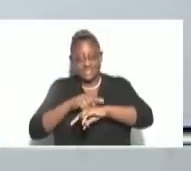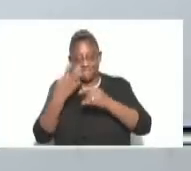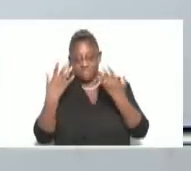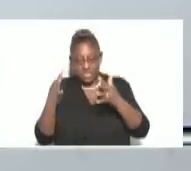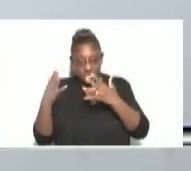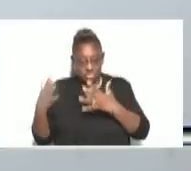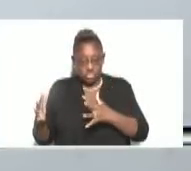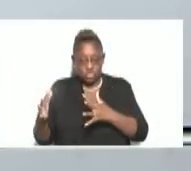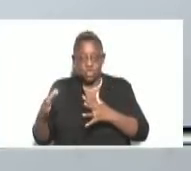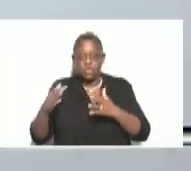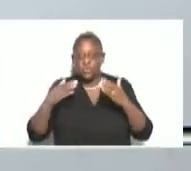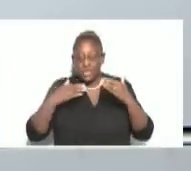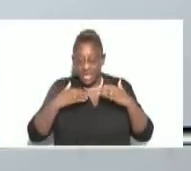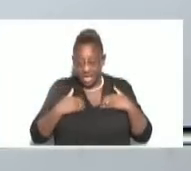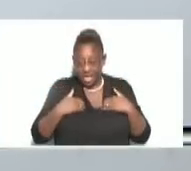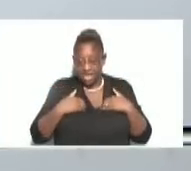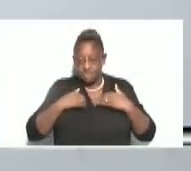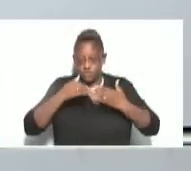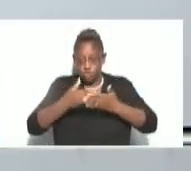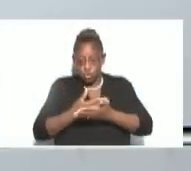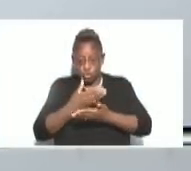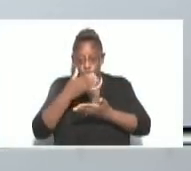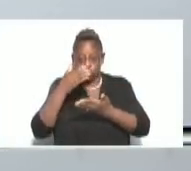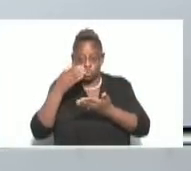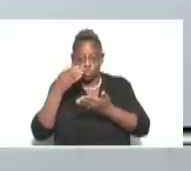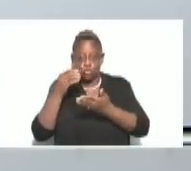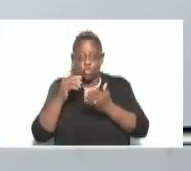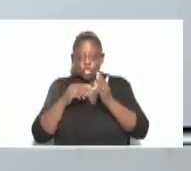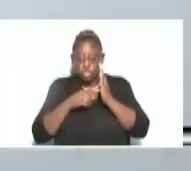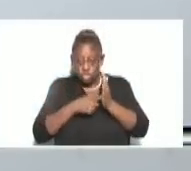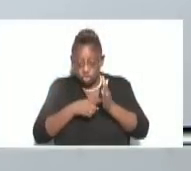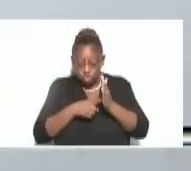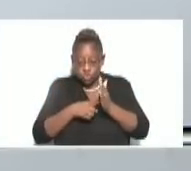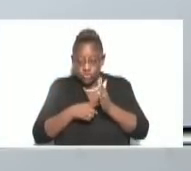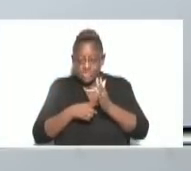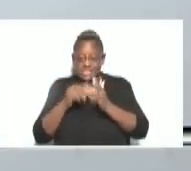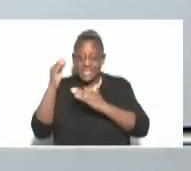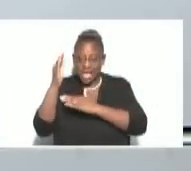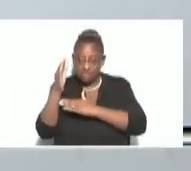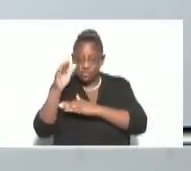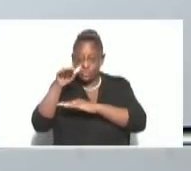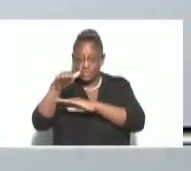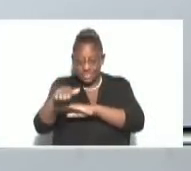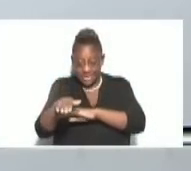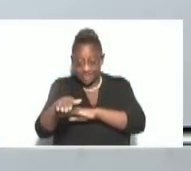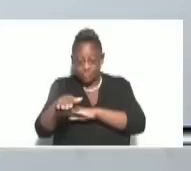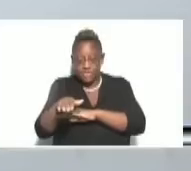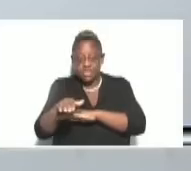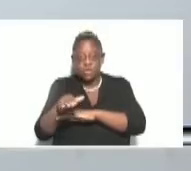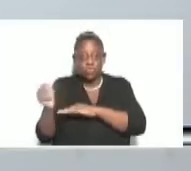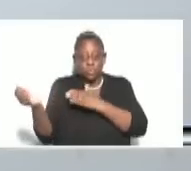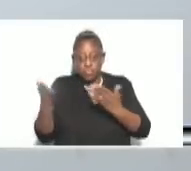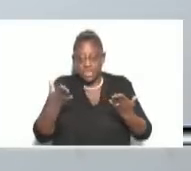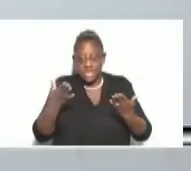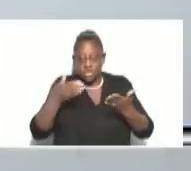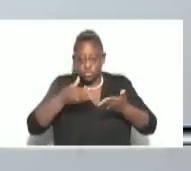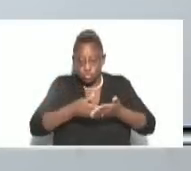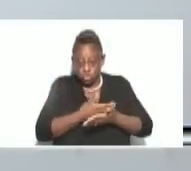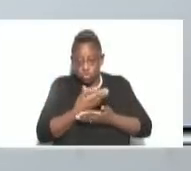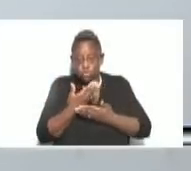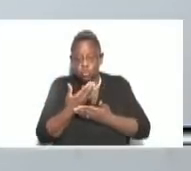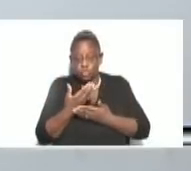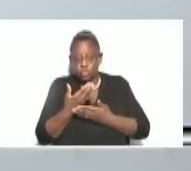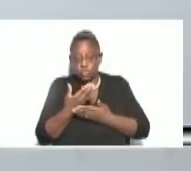bringing a whole lineup of new live TV shows in the afternoon and nighttime. We're bringing new entertainment. We're bringing new